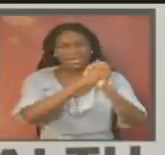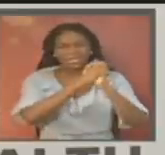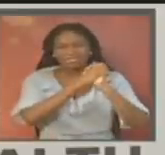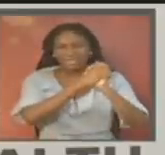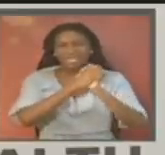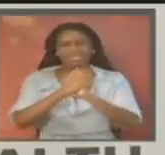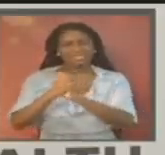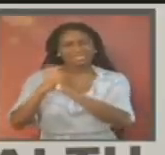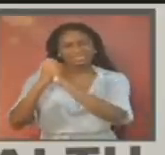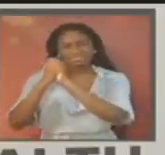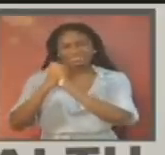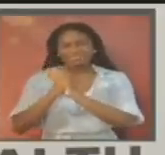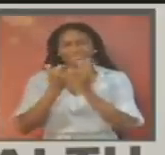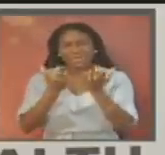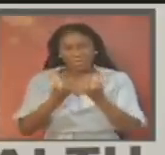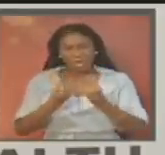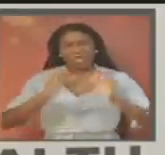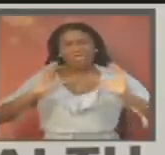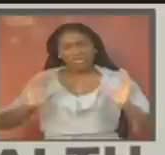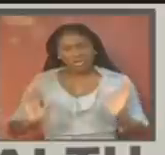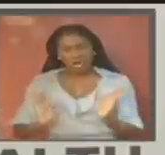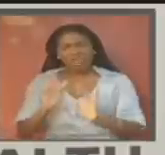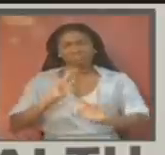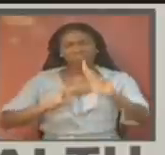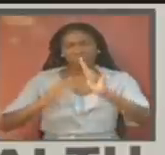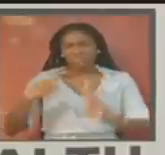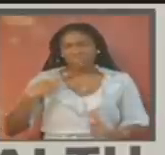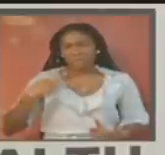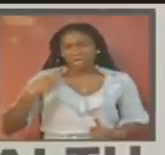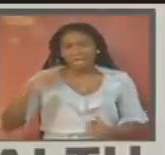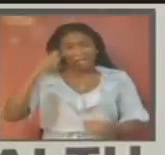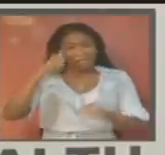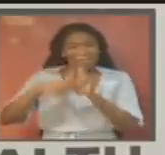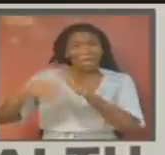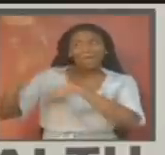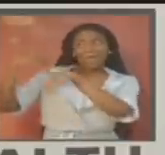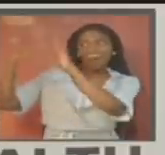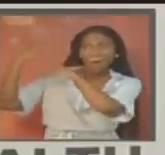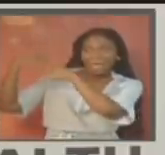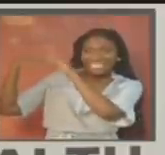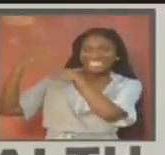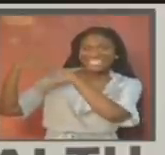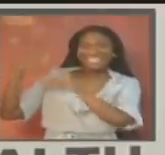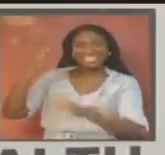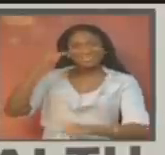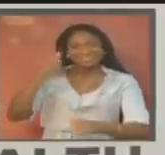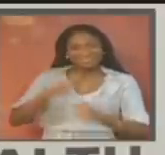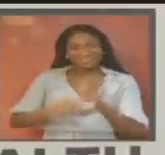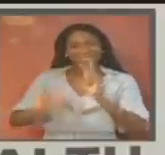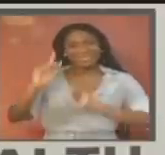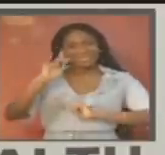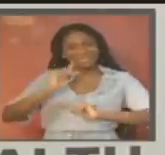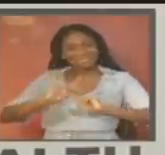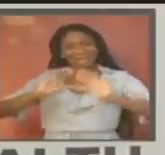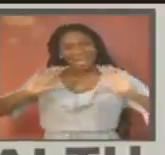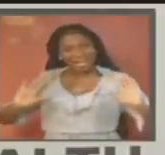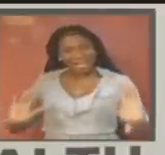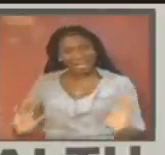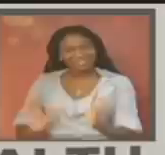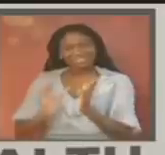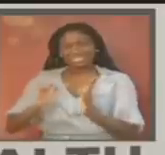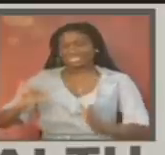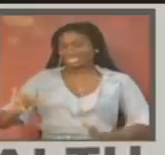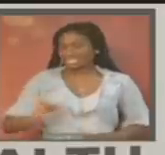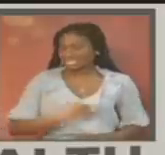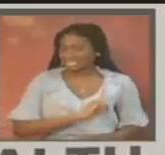that, because, you know, we always speak about how it used to be long ago with one community bringing up a child. So we want to have it one